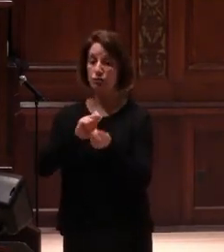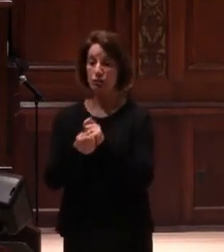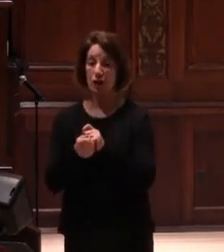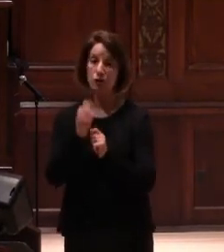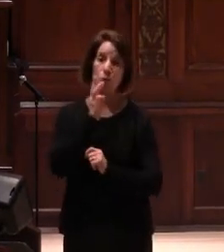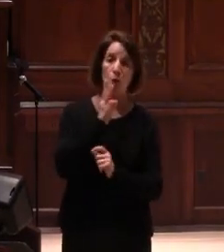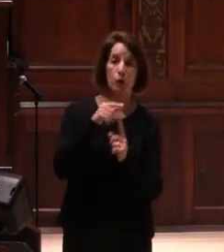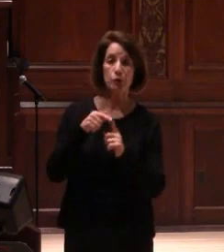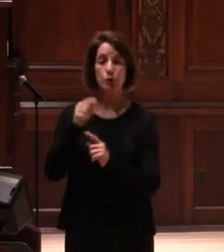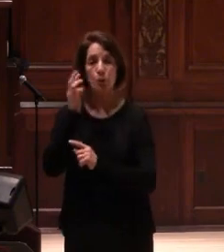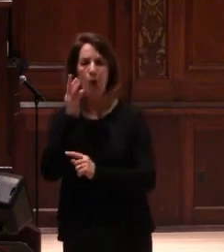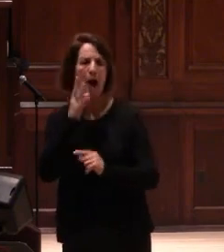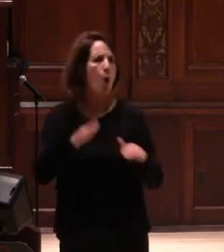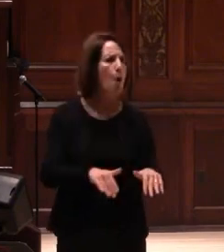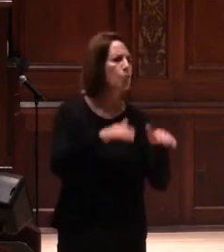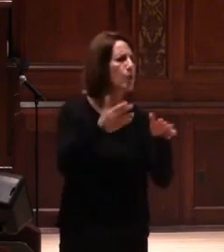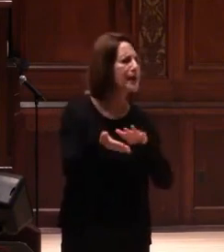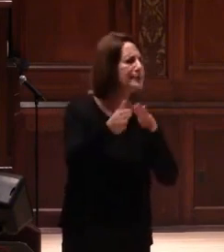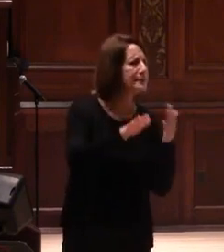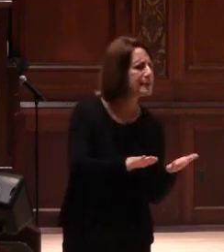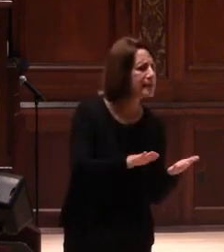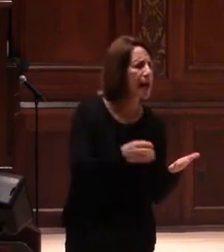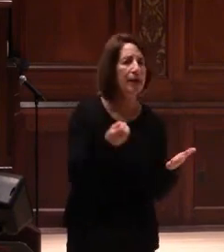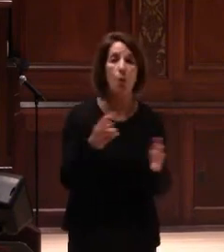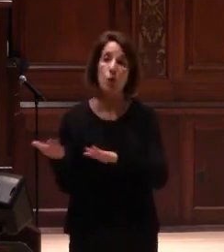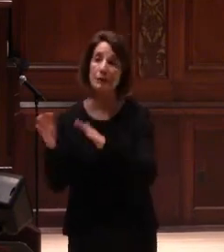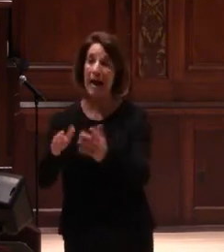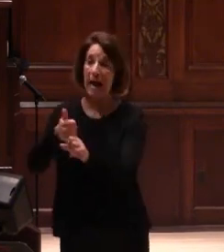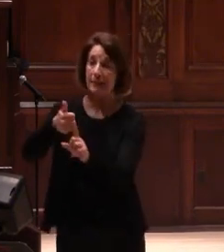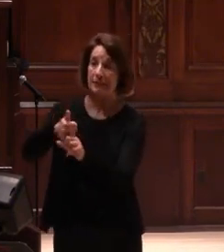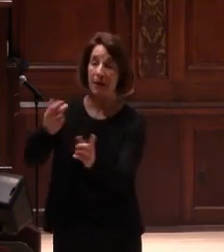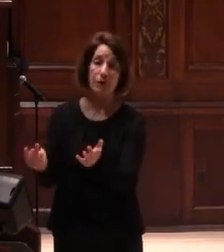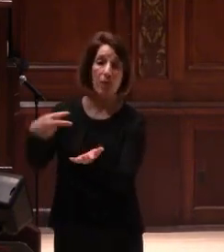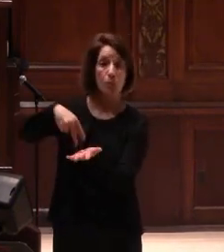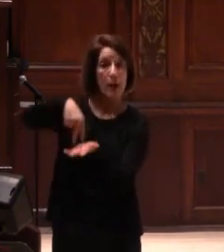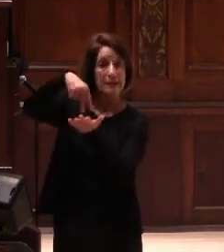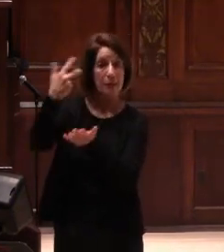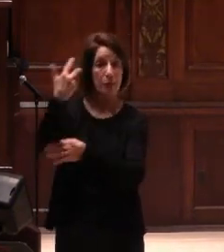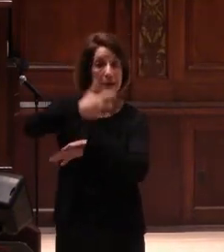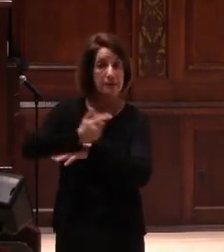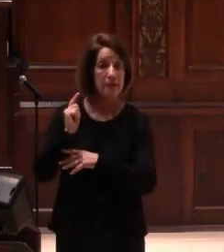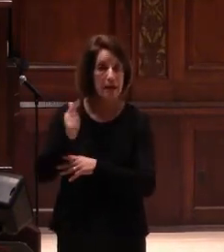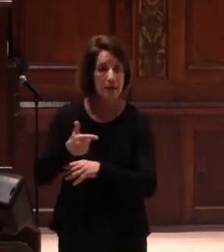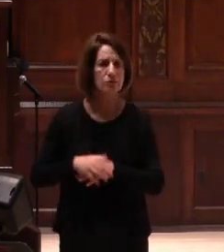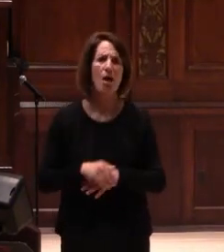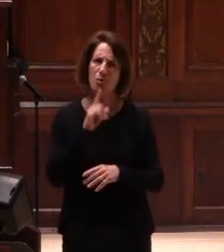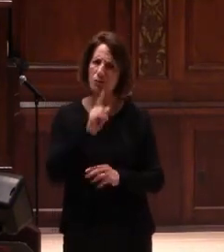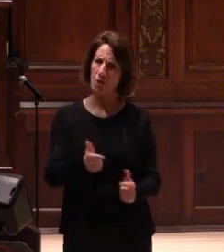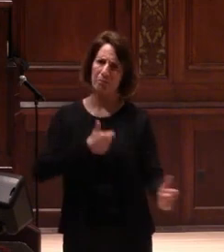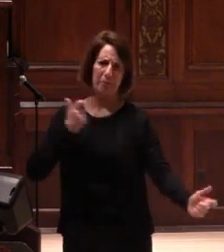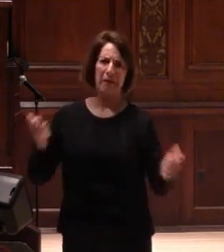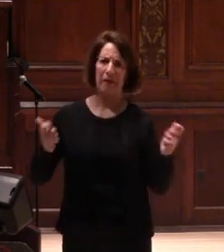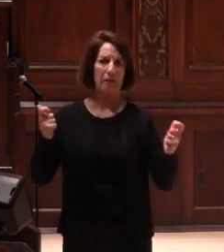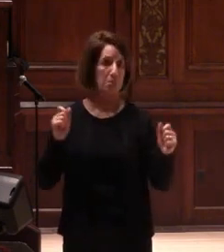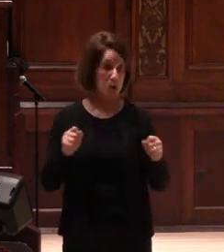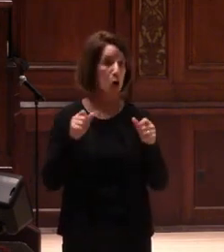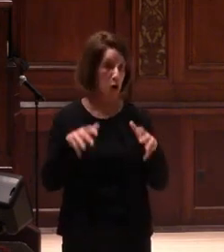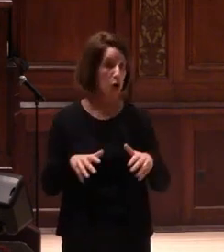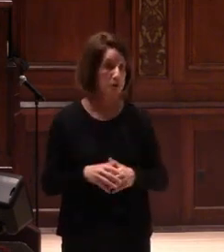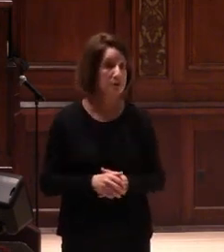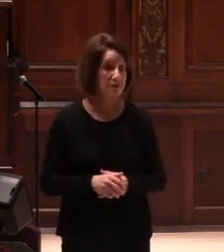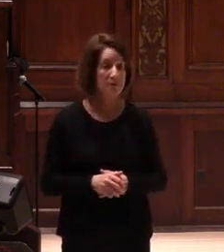the dead, dying himself and raising again 3 days later. And those are big miracles.